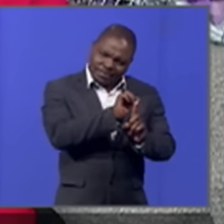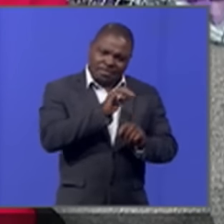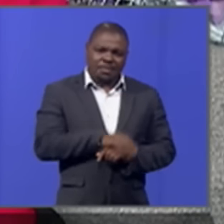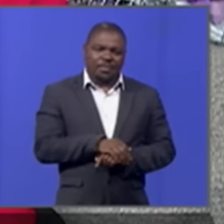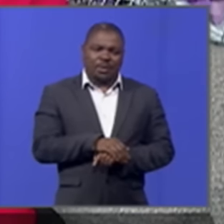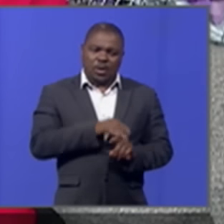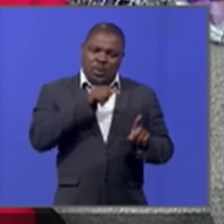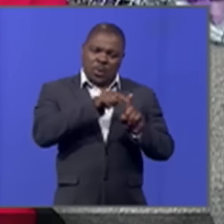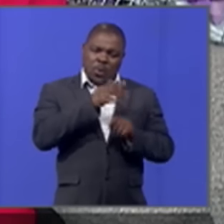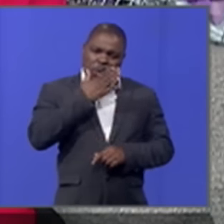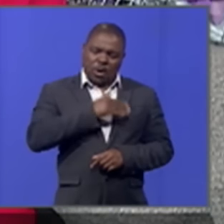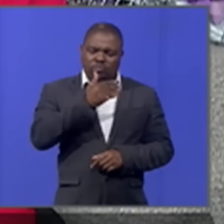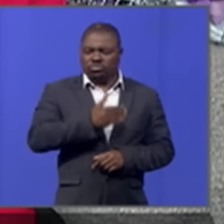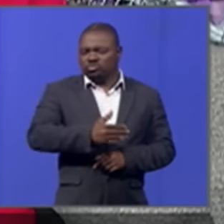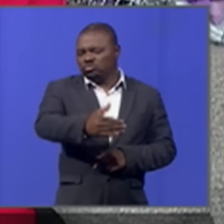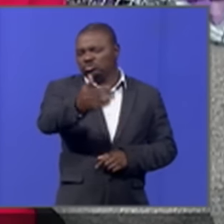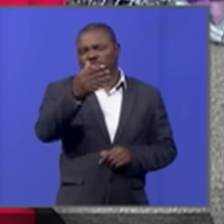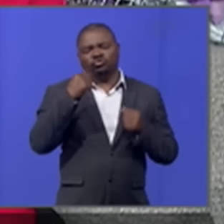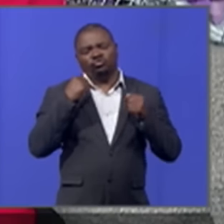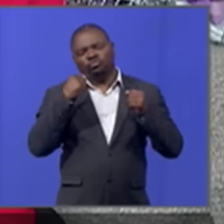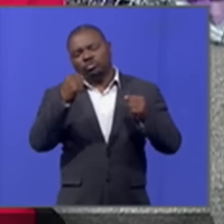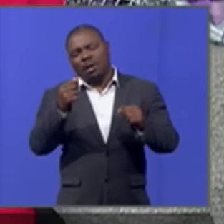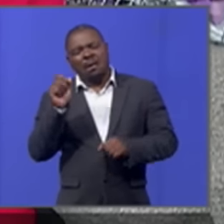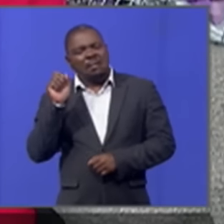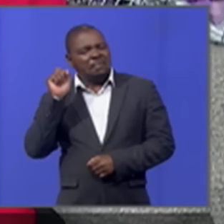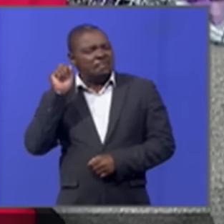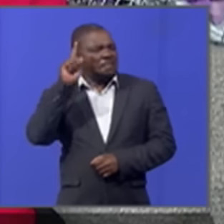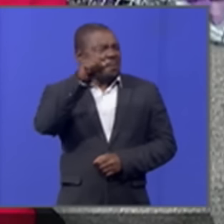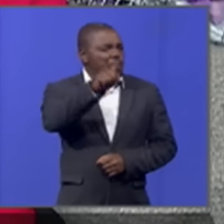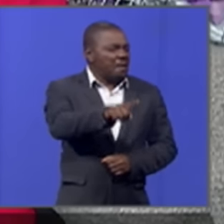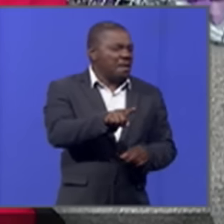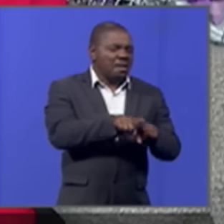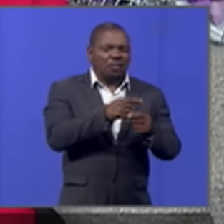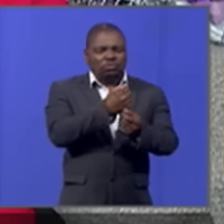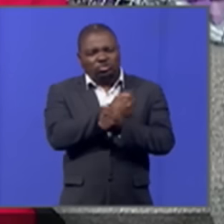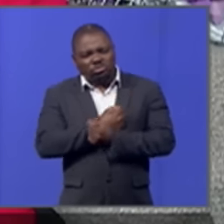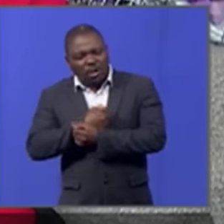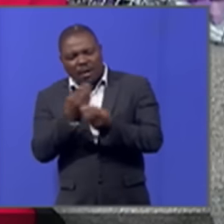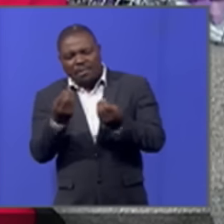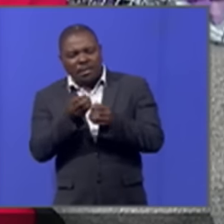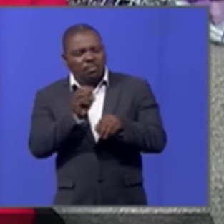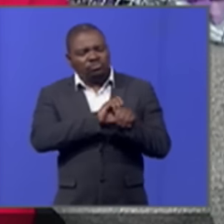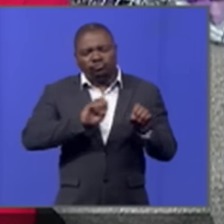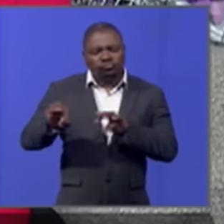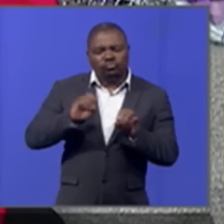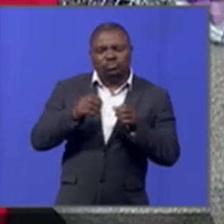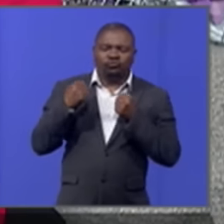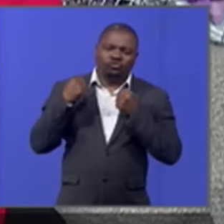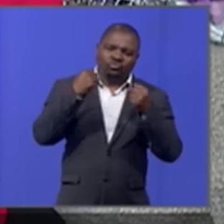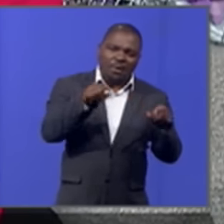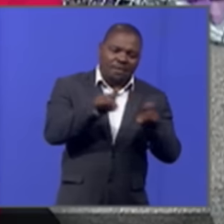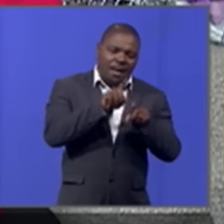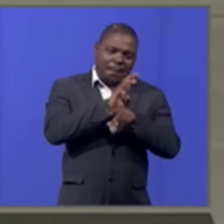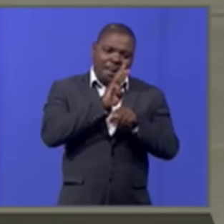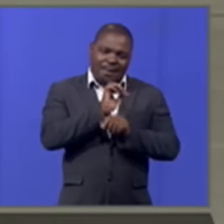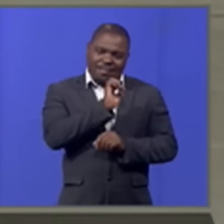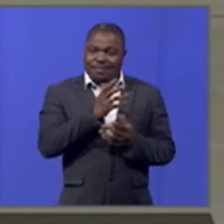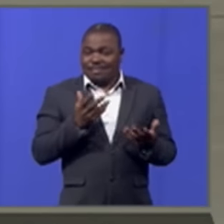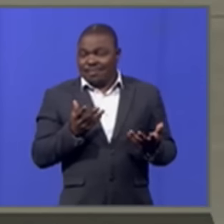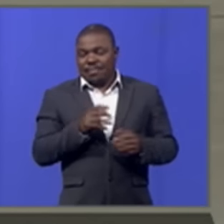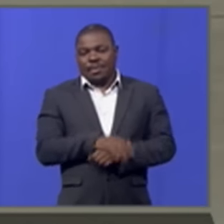Because she will want to drive, go very far, maybe driving trucks or delivering school things, just like her mom